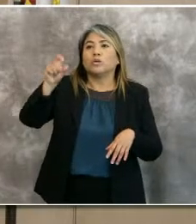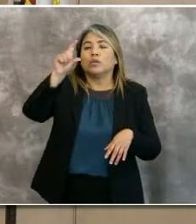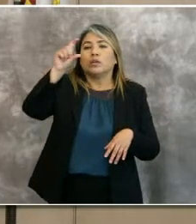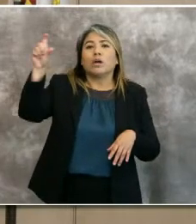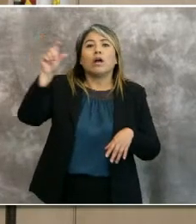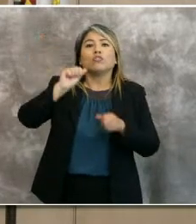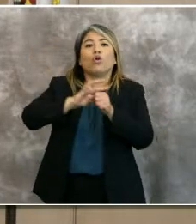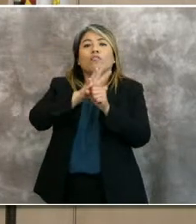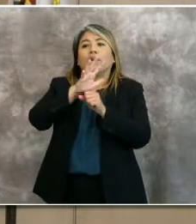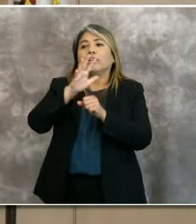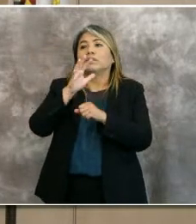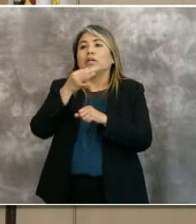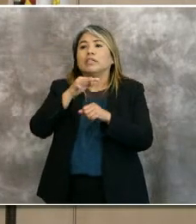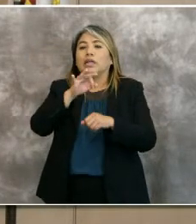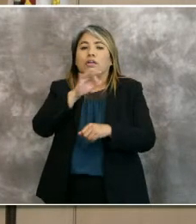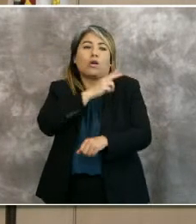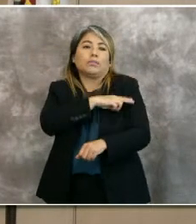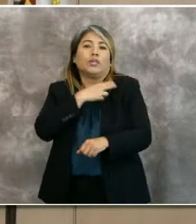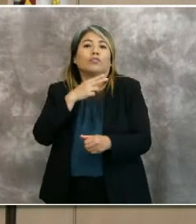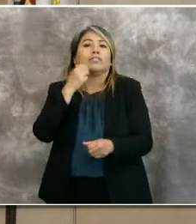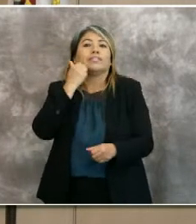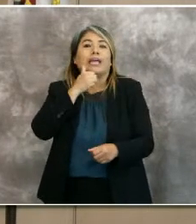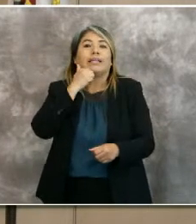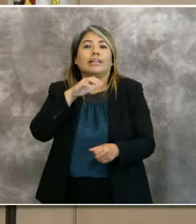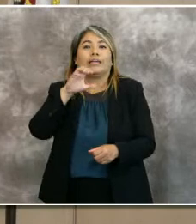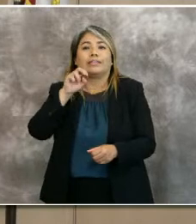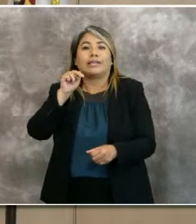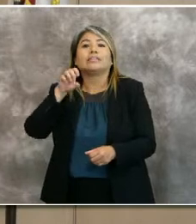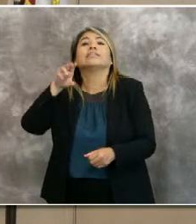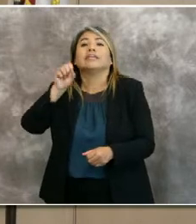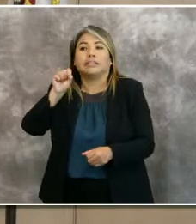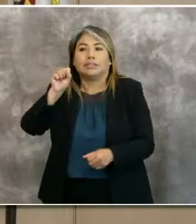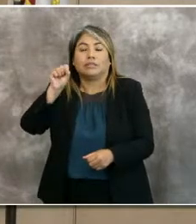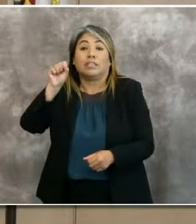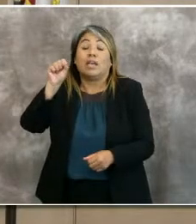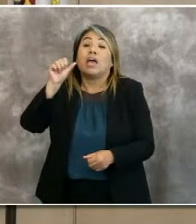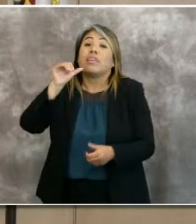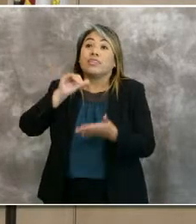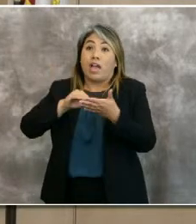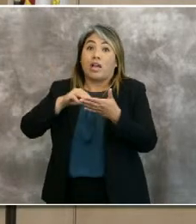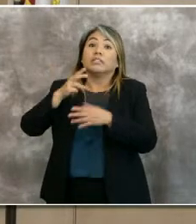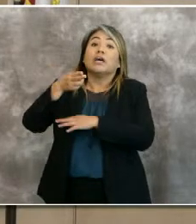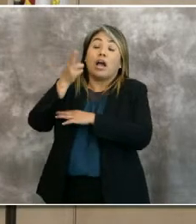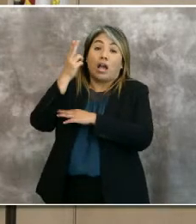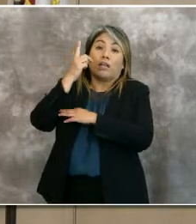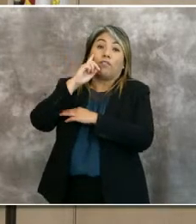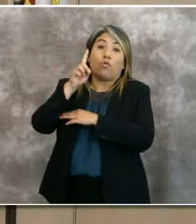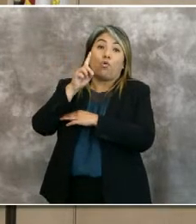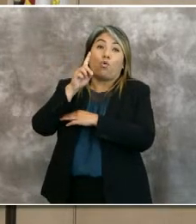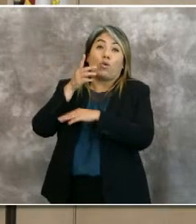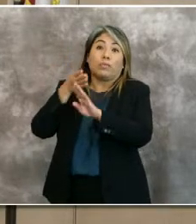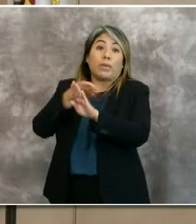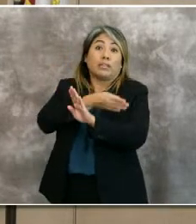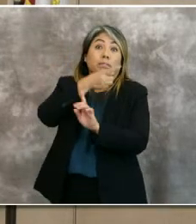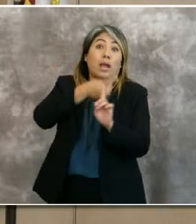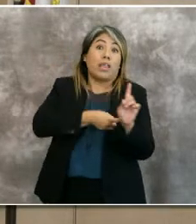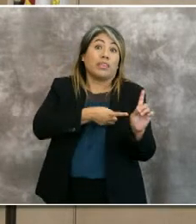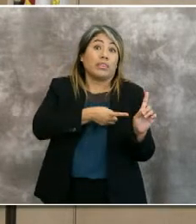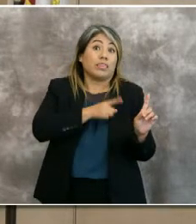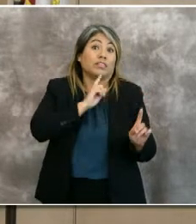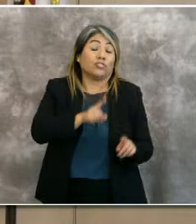shows COVID-19 hospital daily census, it is a high for the past month,